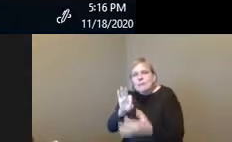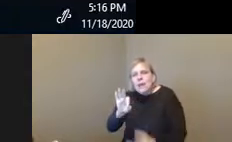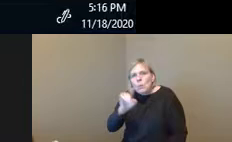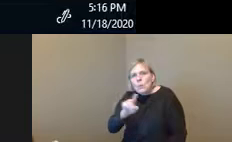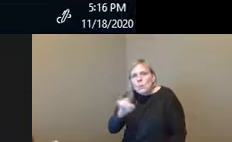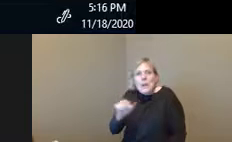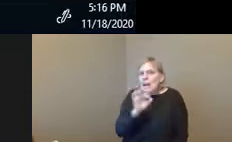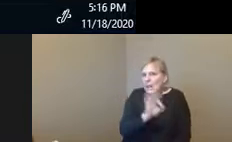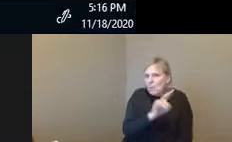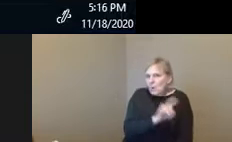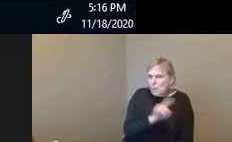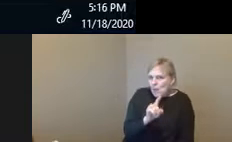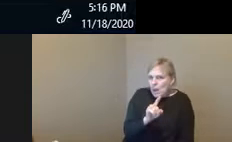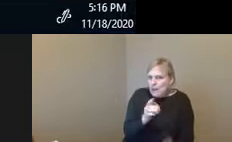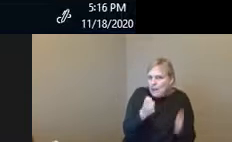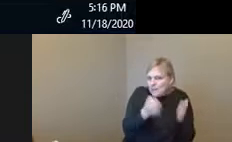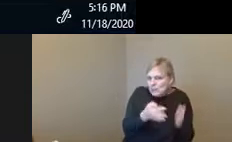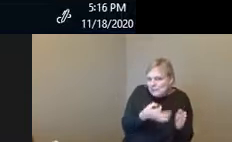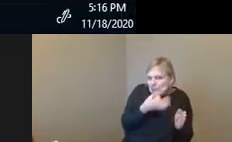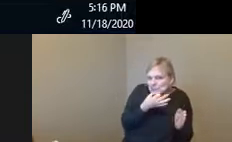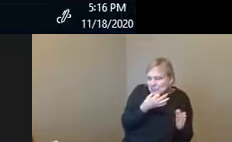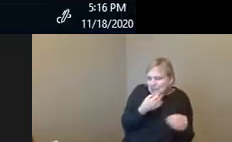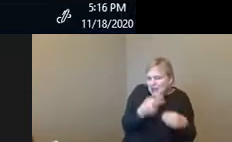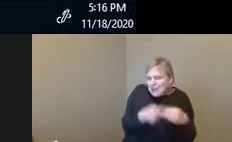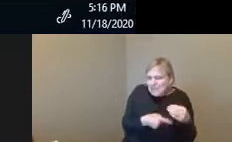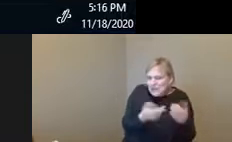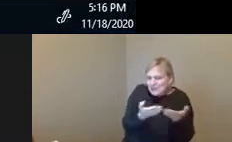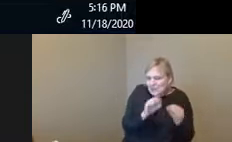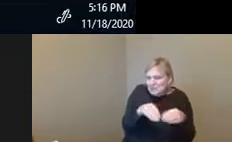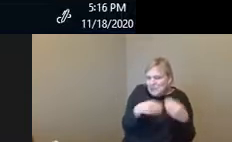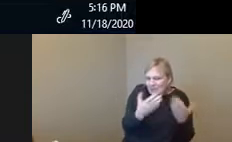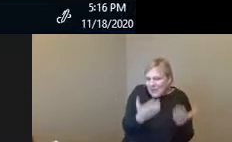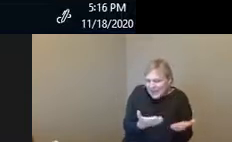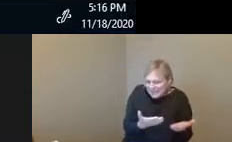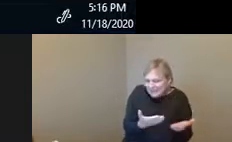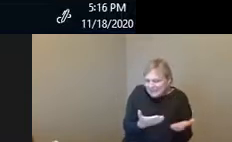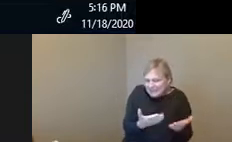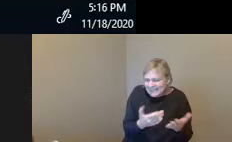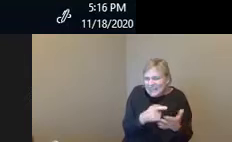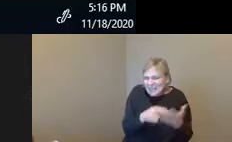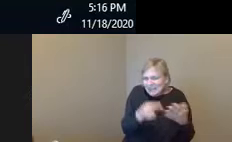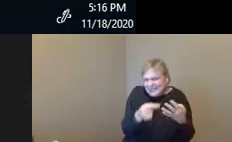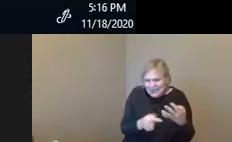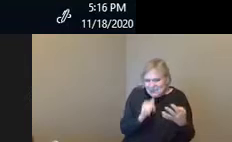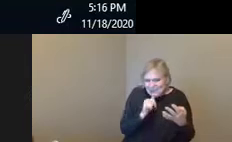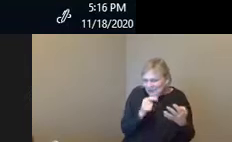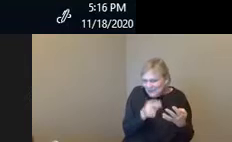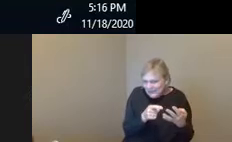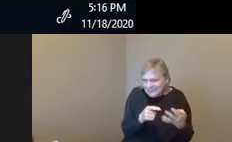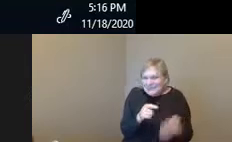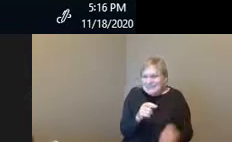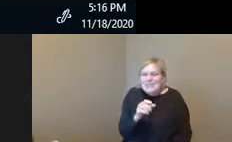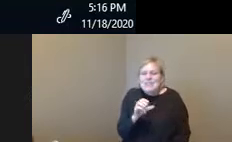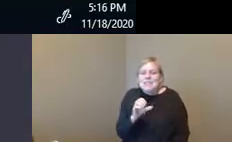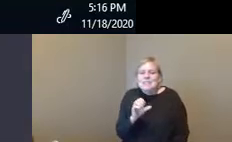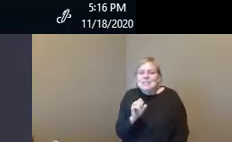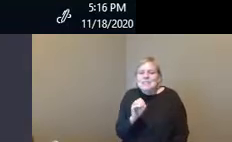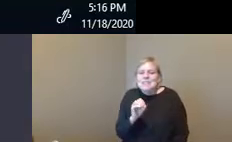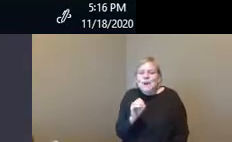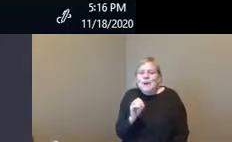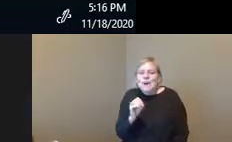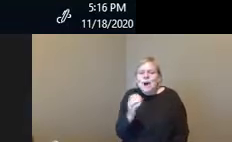not the 911 expert about what the service provides and all those details. So I just